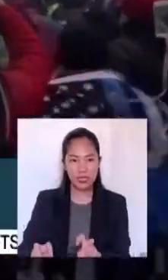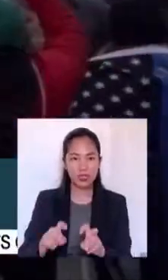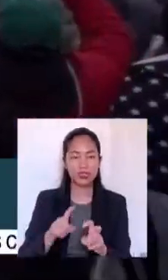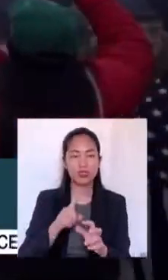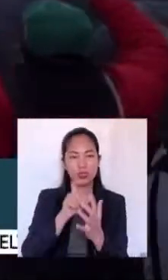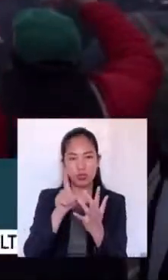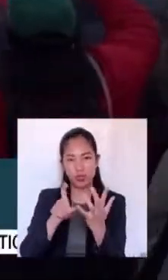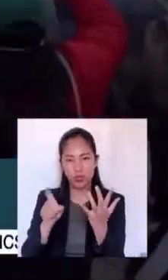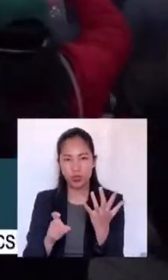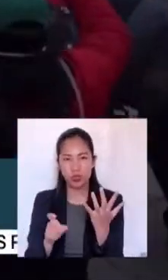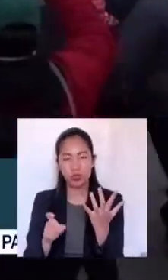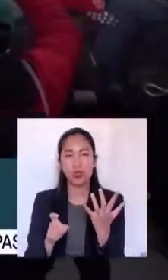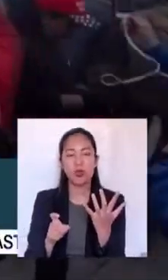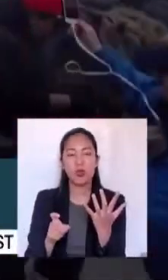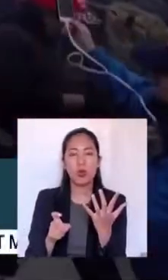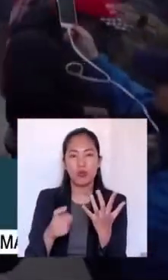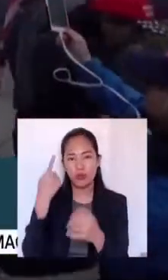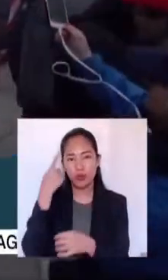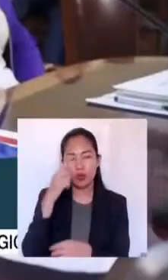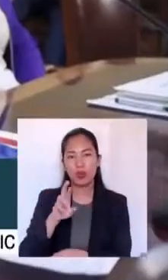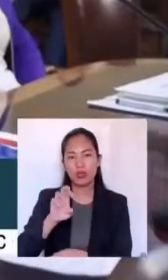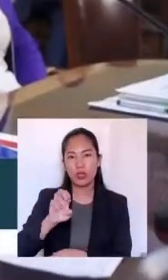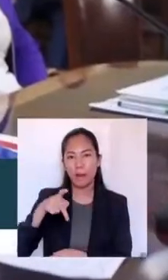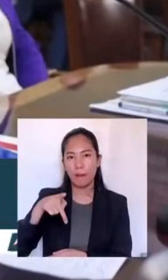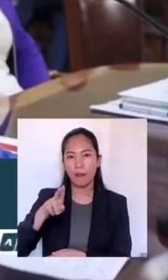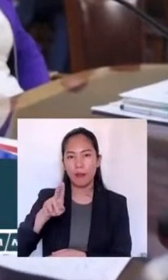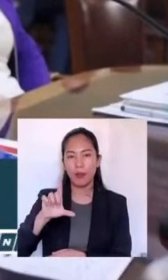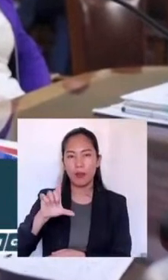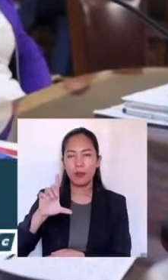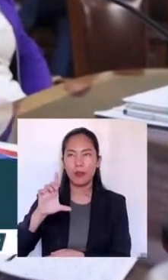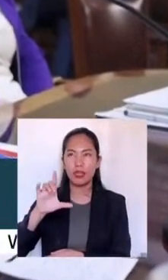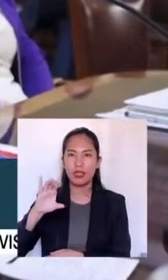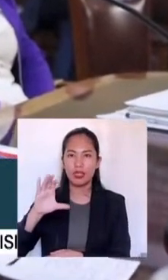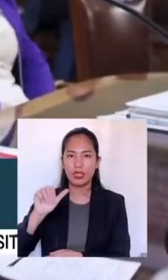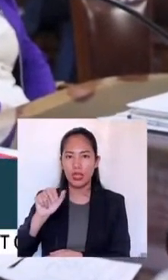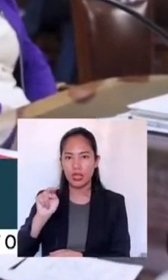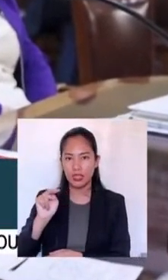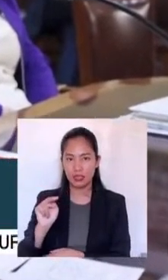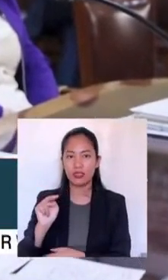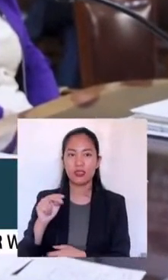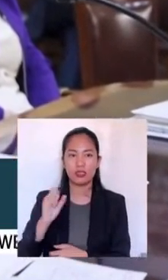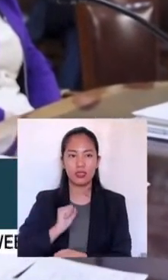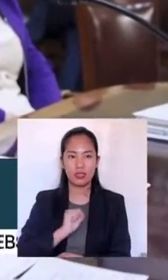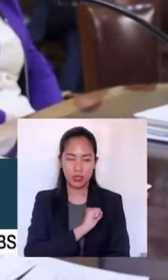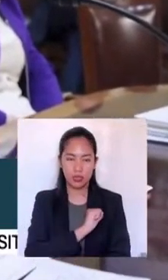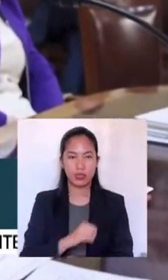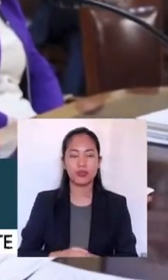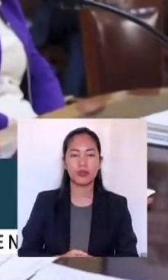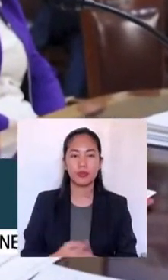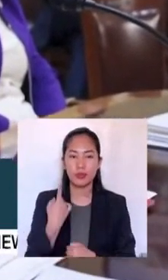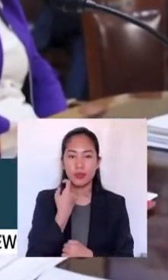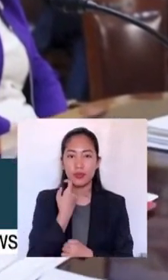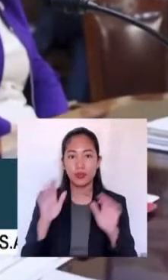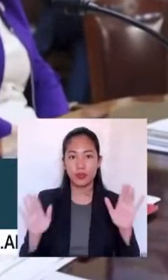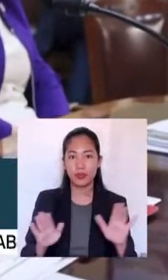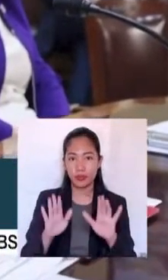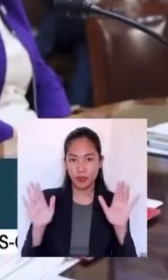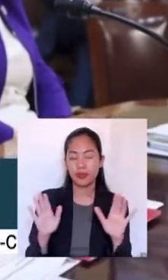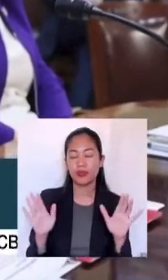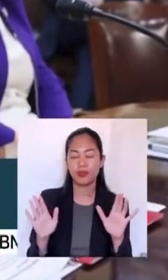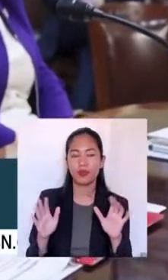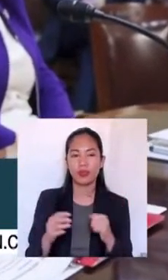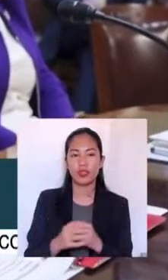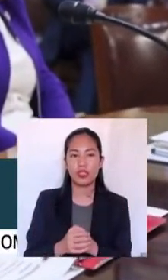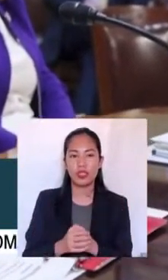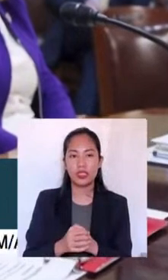Republican lawmakers. Democratic Representative Benny Thompson, who chairs the special committee, on Sunday told NBC News that his panel was examining whether